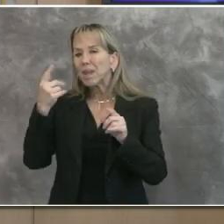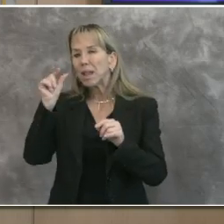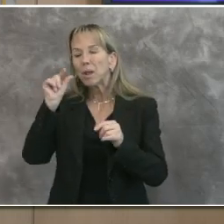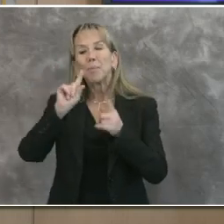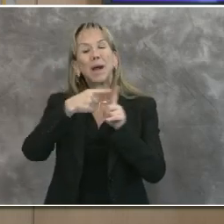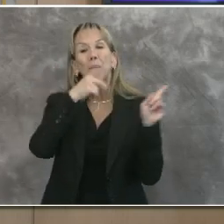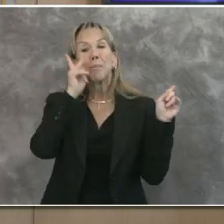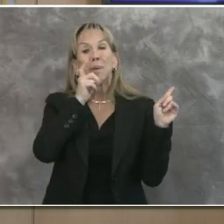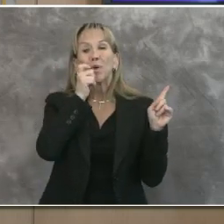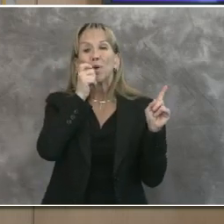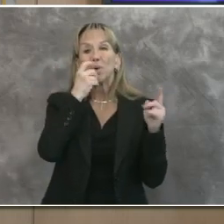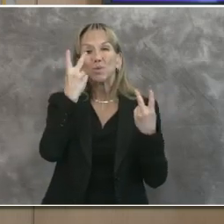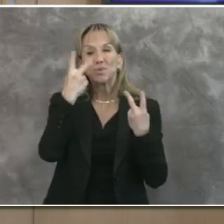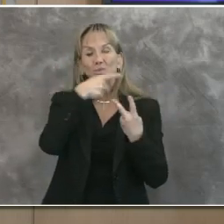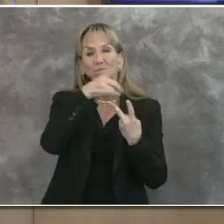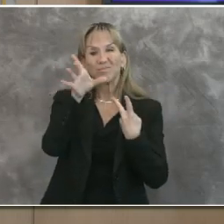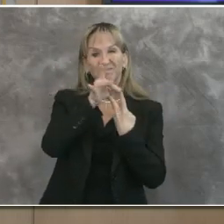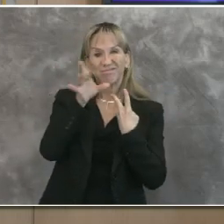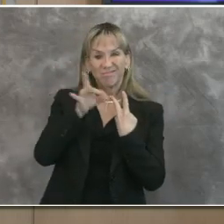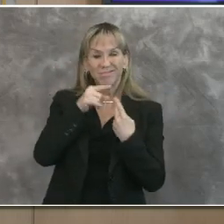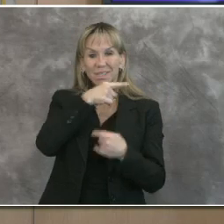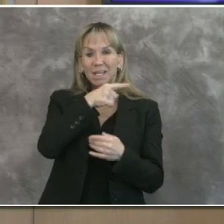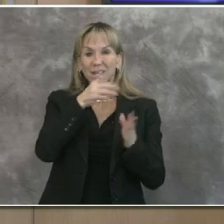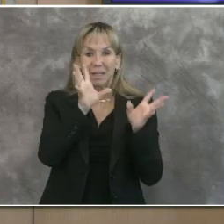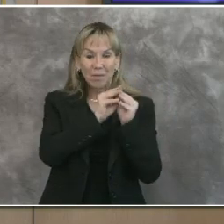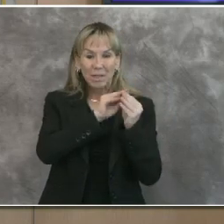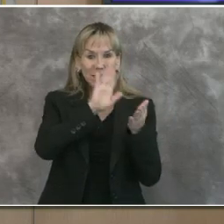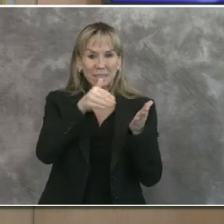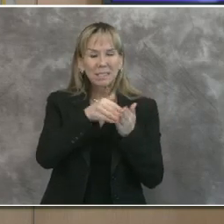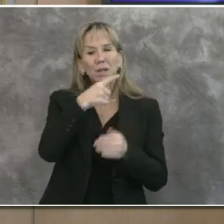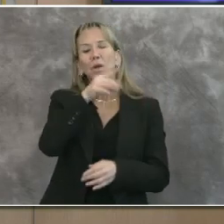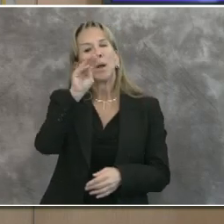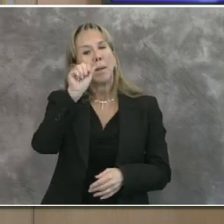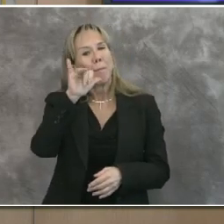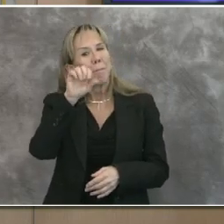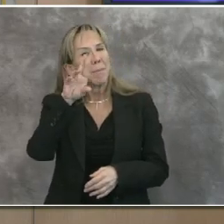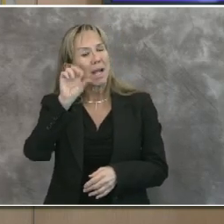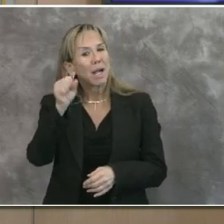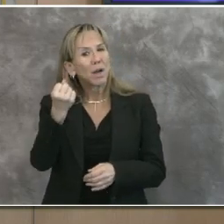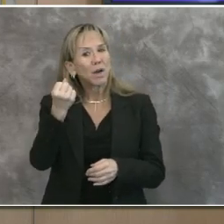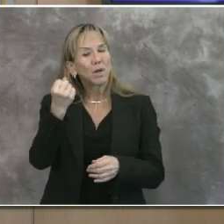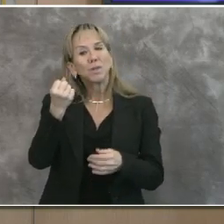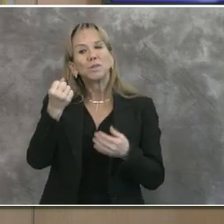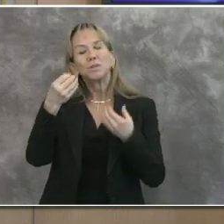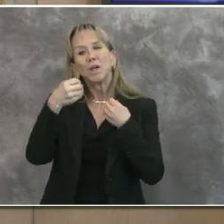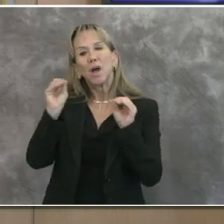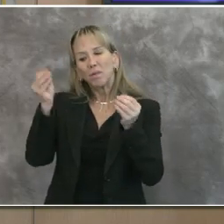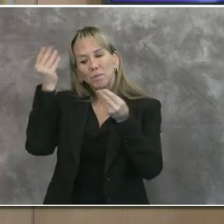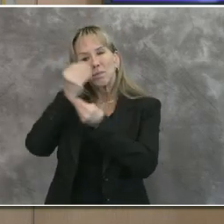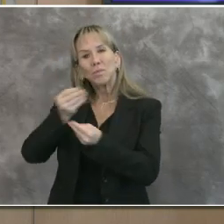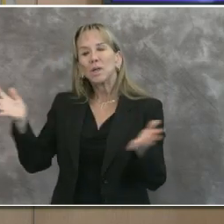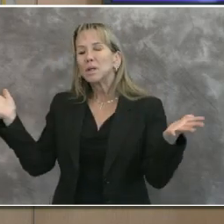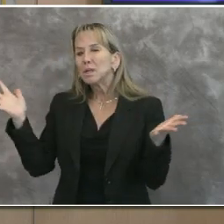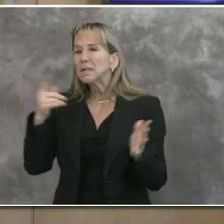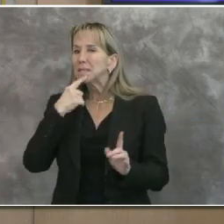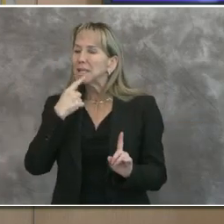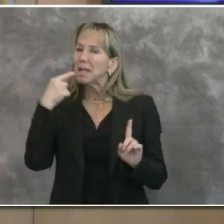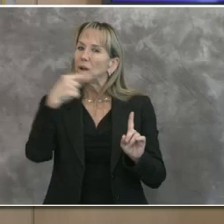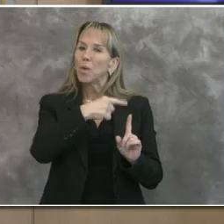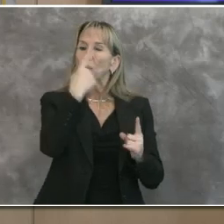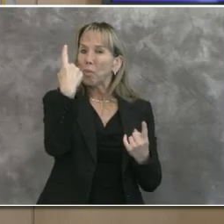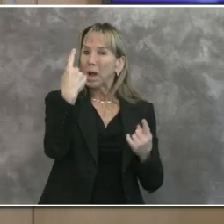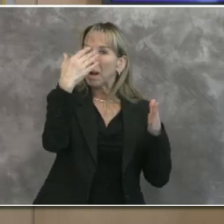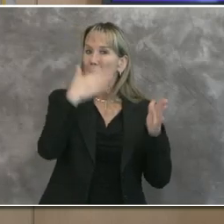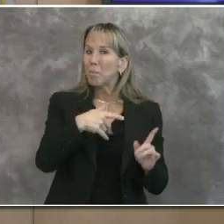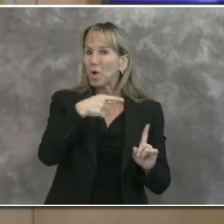convention center. So according to the press release from the mayor's office, one of the people, a female, after testing positive, left the convention center and